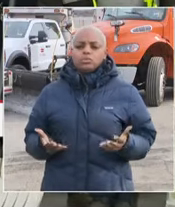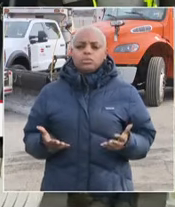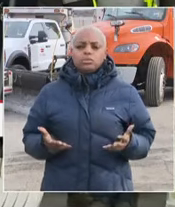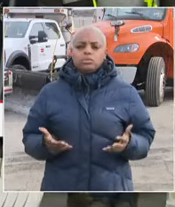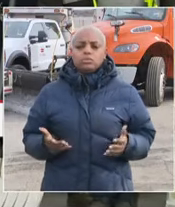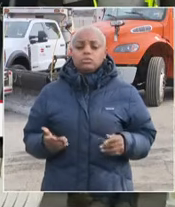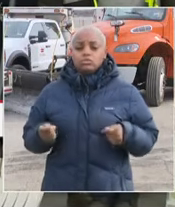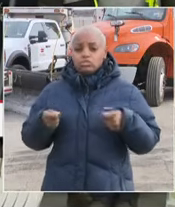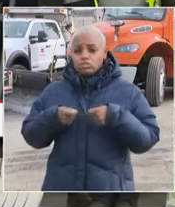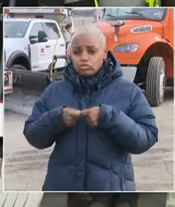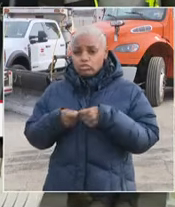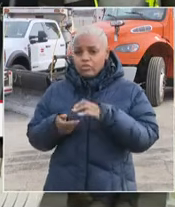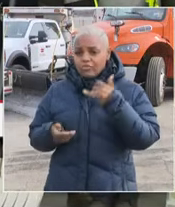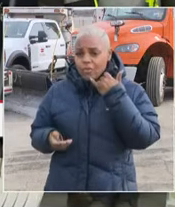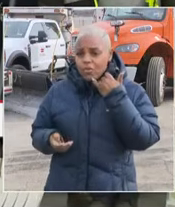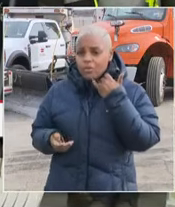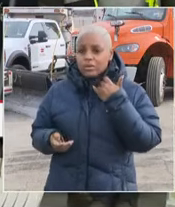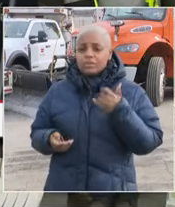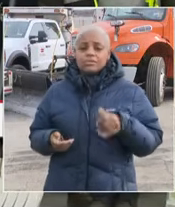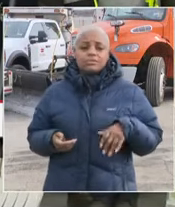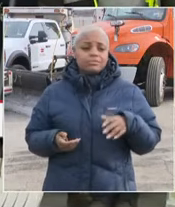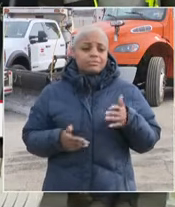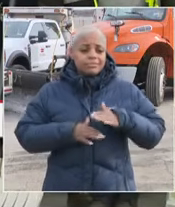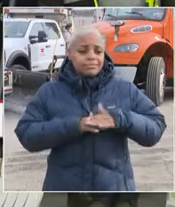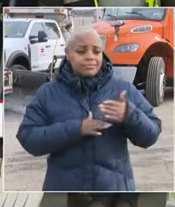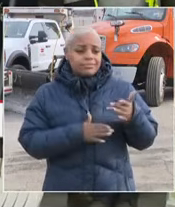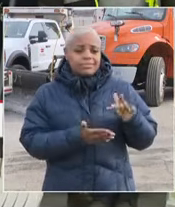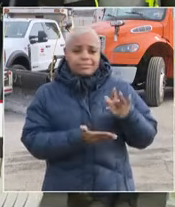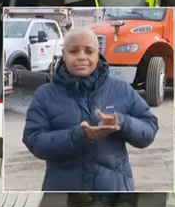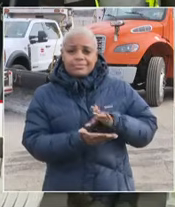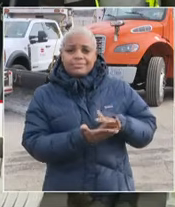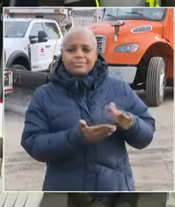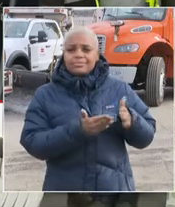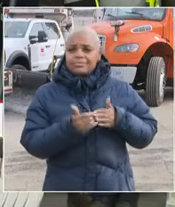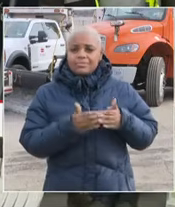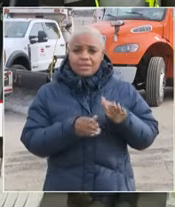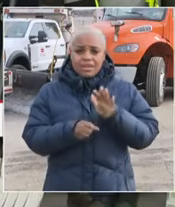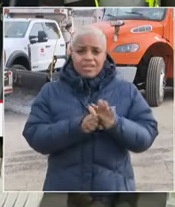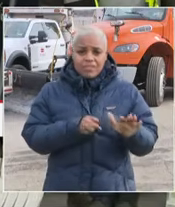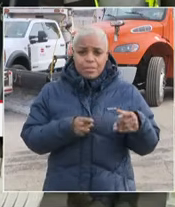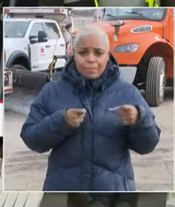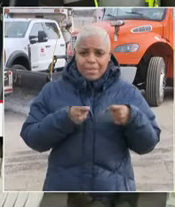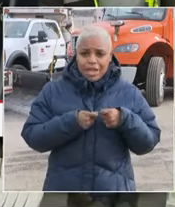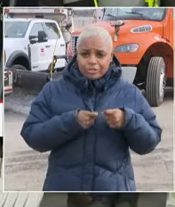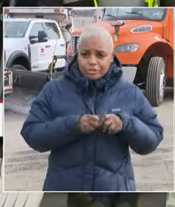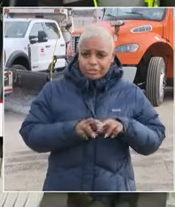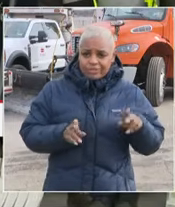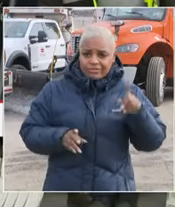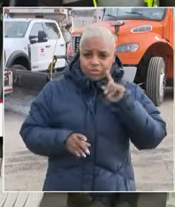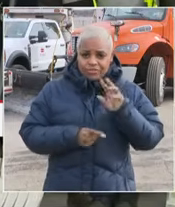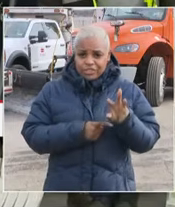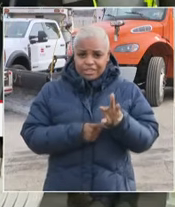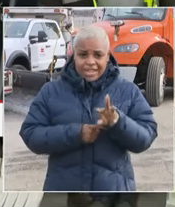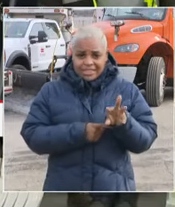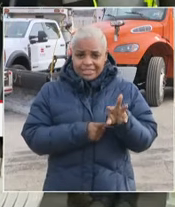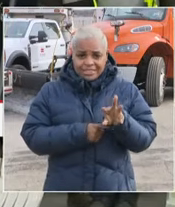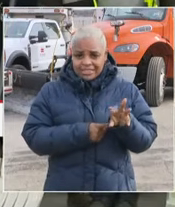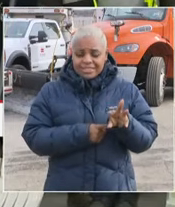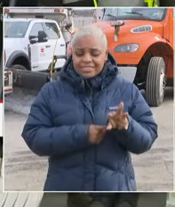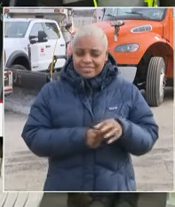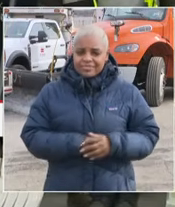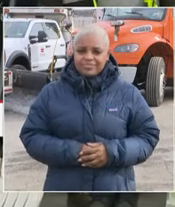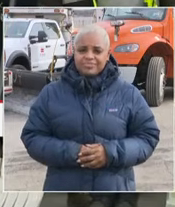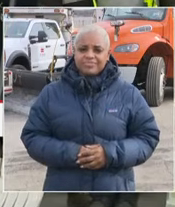your flashlights, and make sure you have enough batteries for them. Don't wait until Saturday to